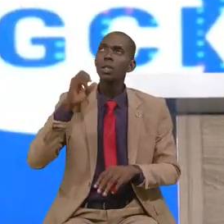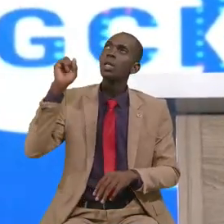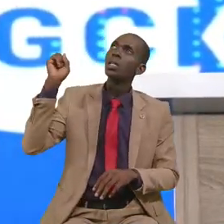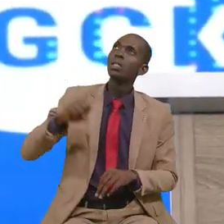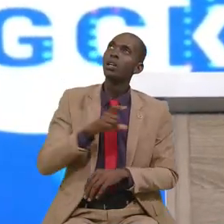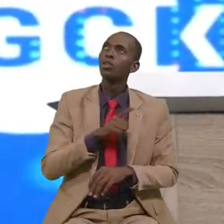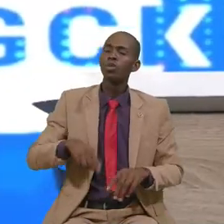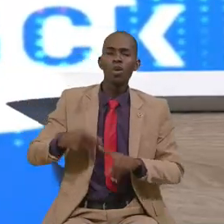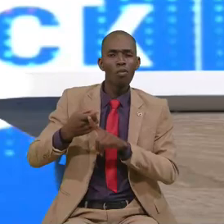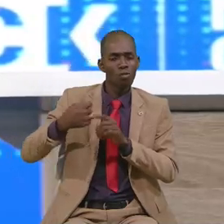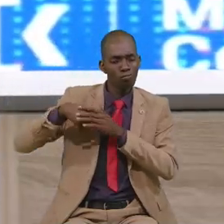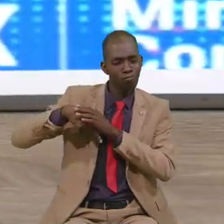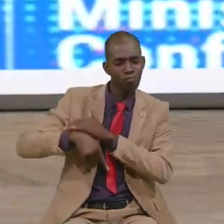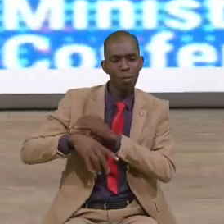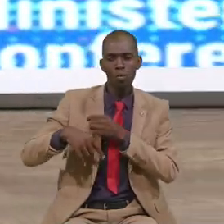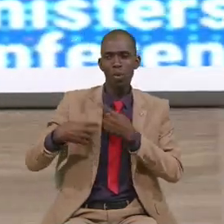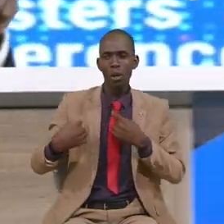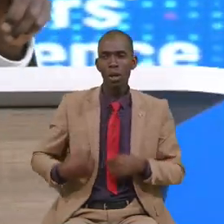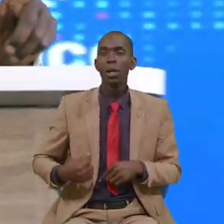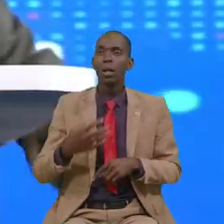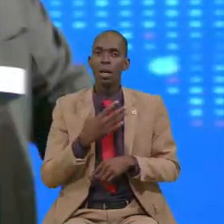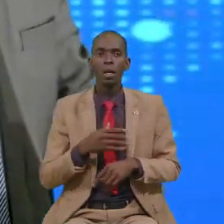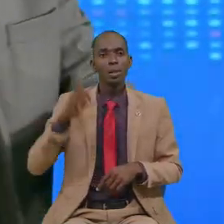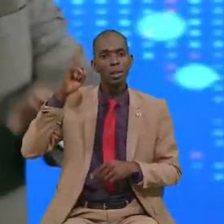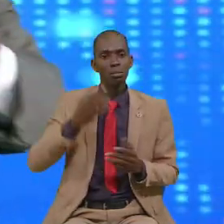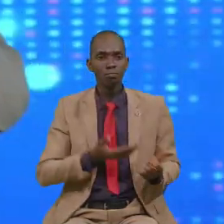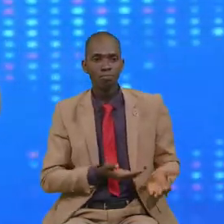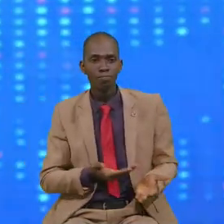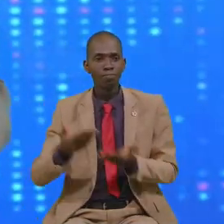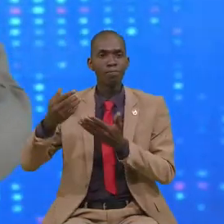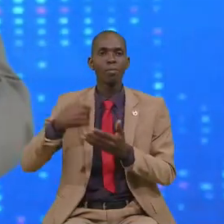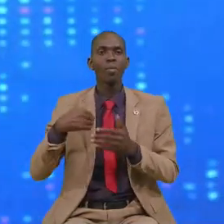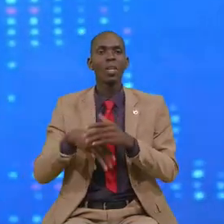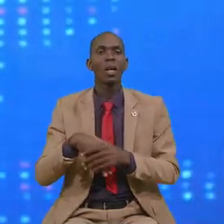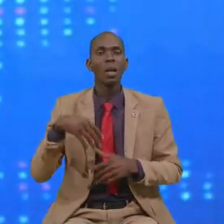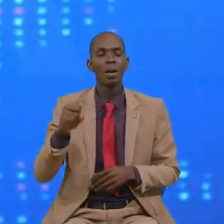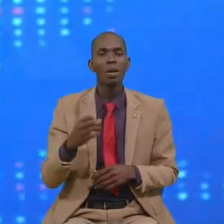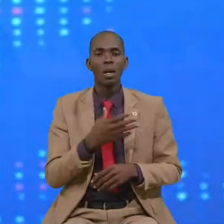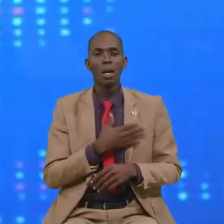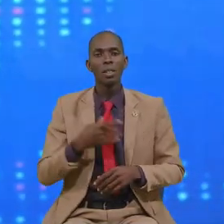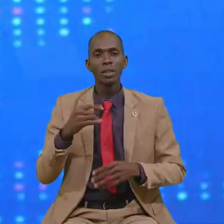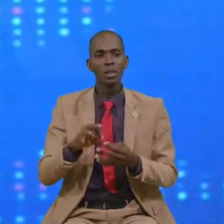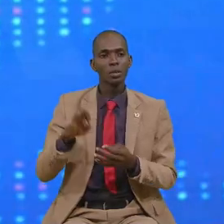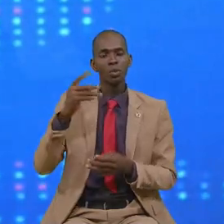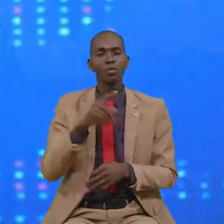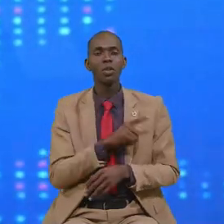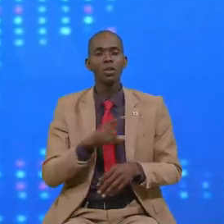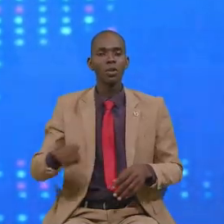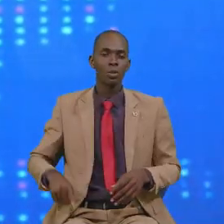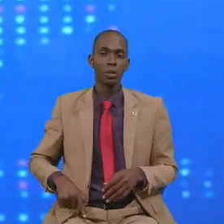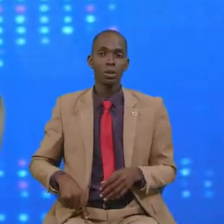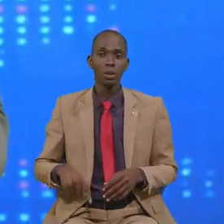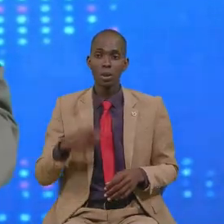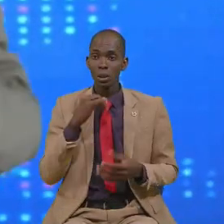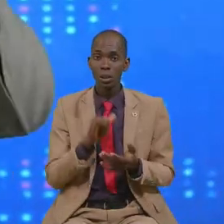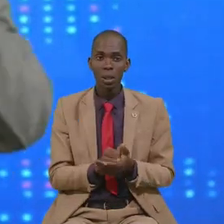of your heart. And he carried me out. And the spirit of the Lord, he says, and he